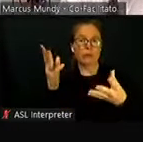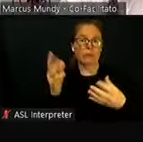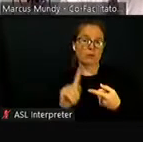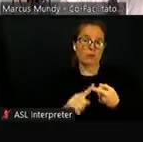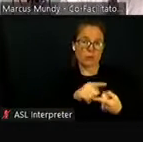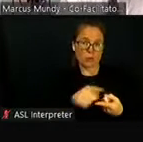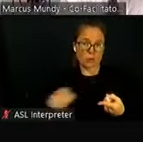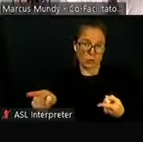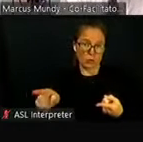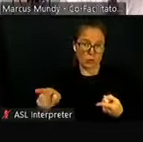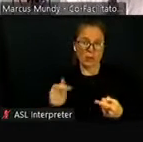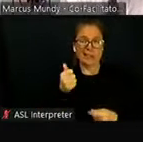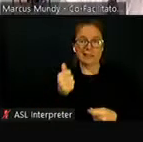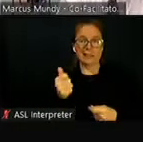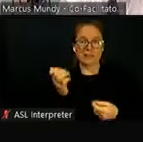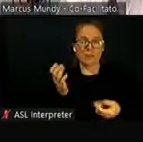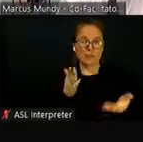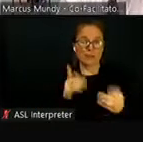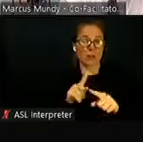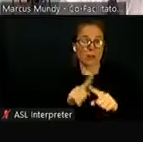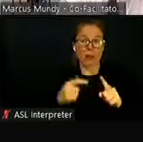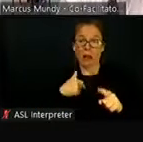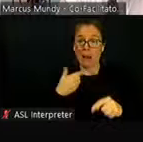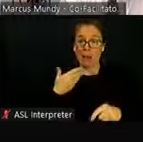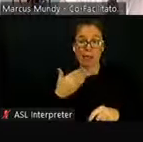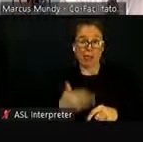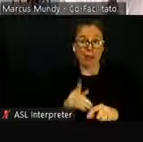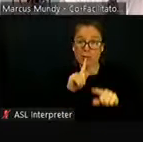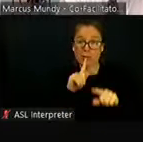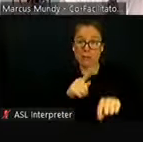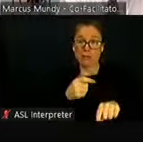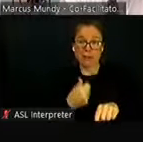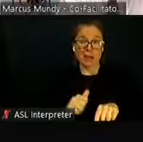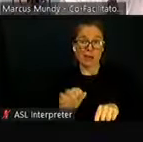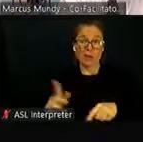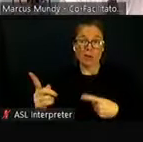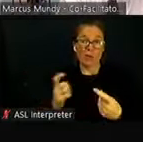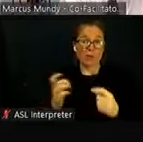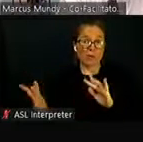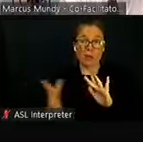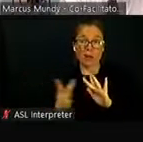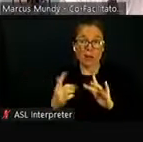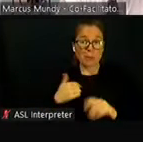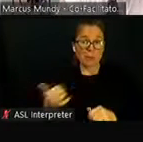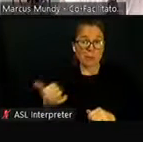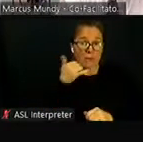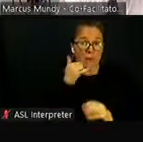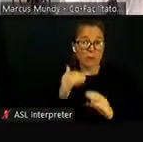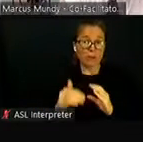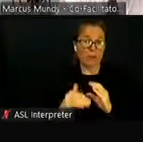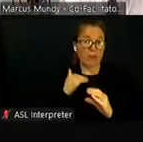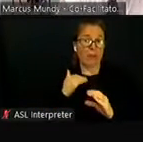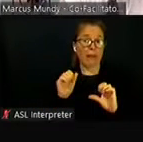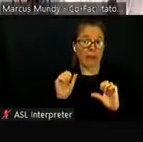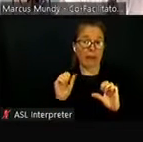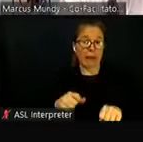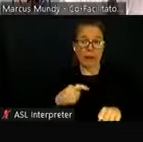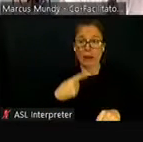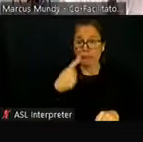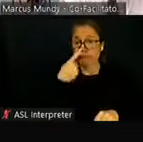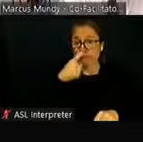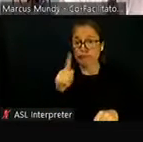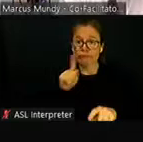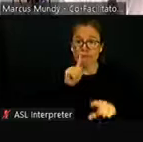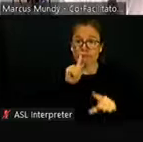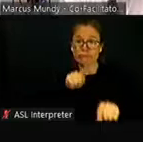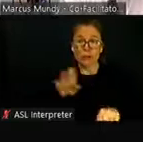mind that I am always available to answer any questions for you. If you reach out to me by phone or email, I'd be more than happy to answer any